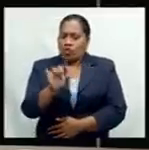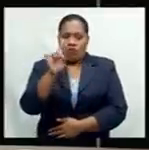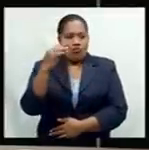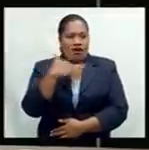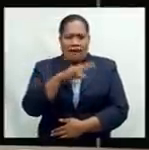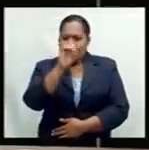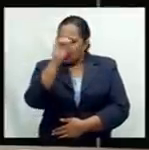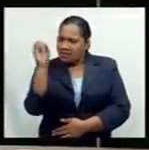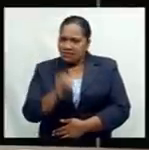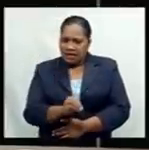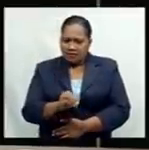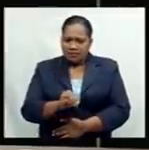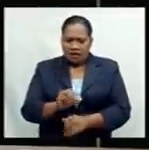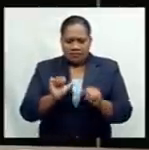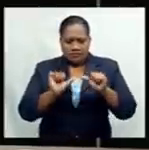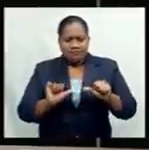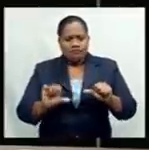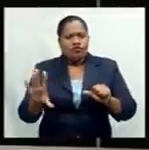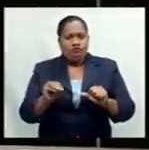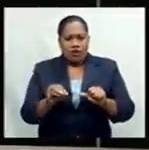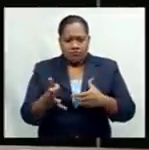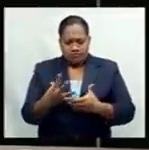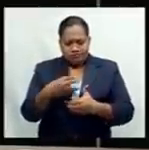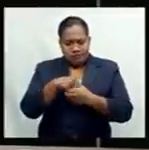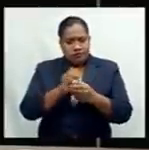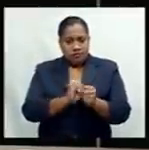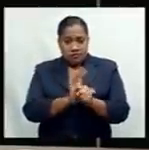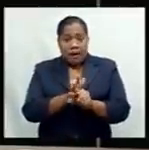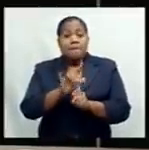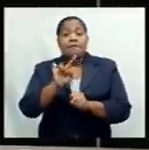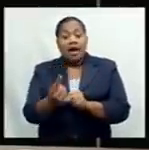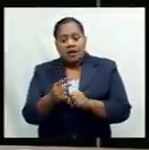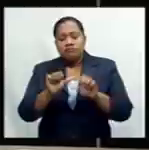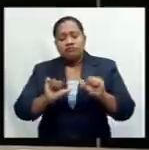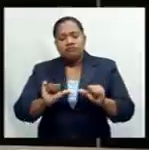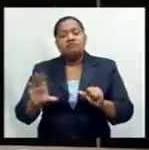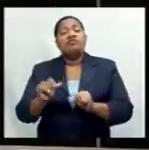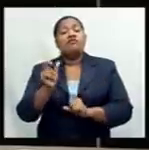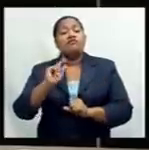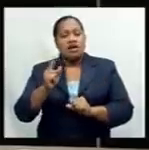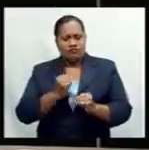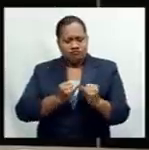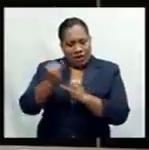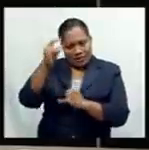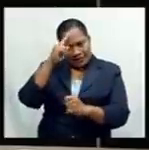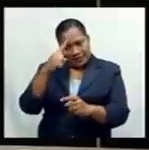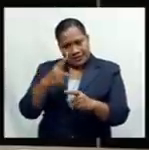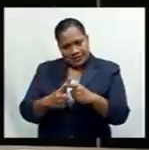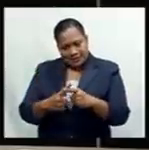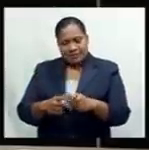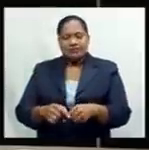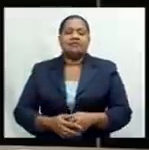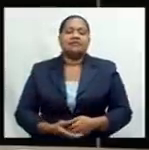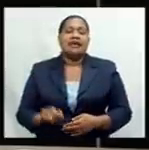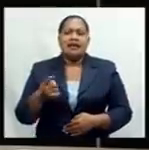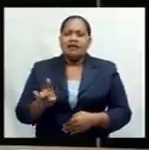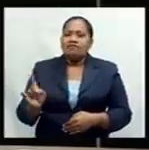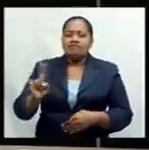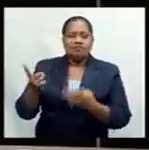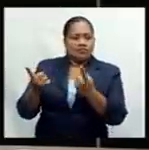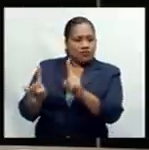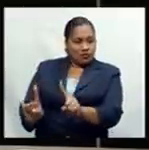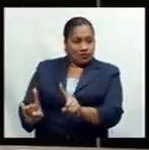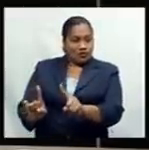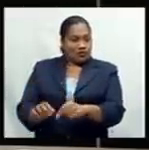from contracting coronavirus, but they are protected from getting severe illness and untimely death. Researchers in England